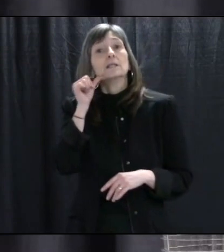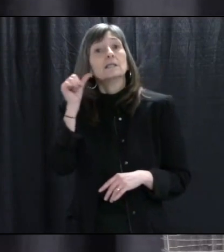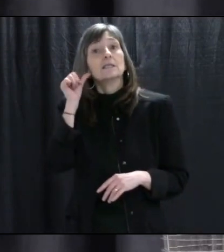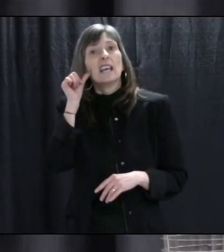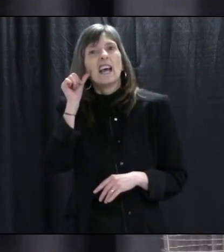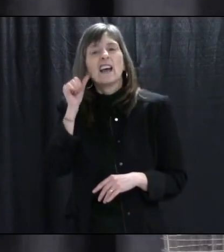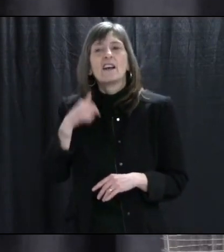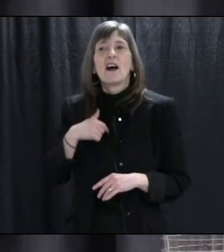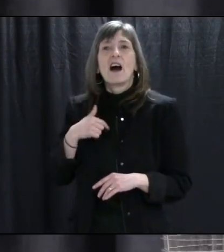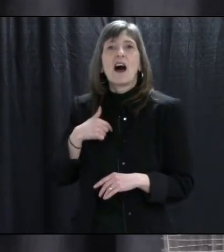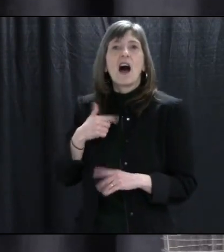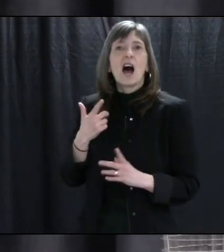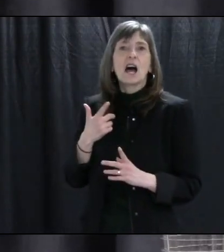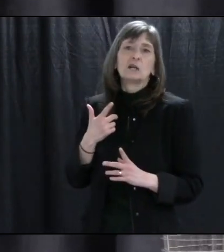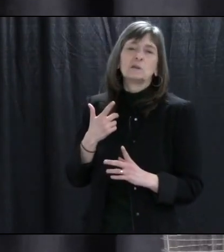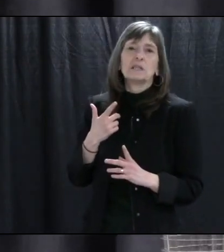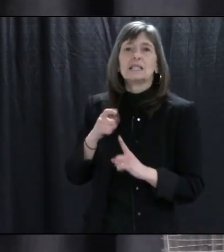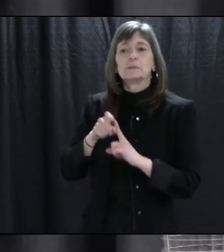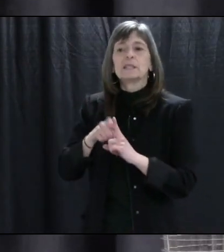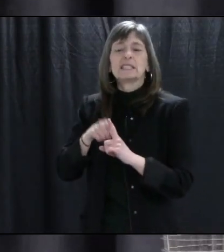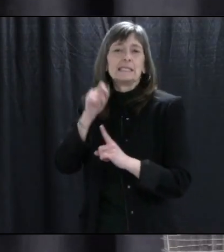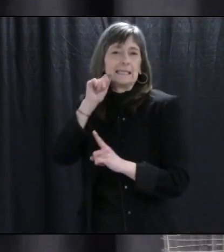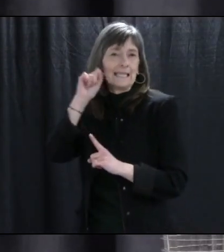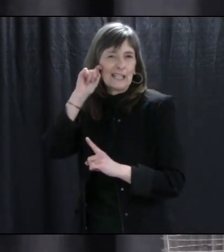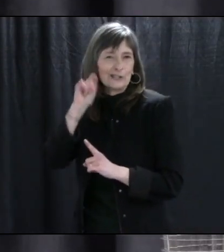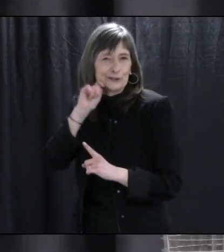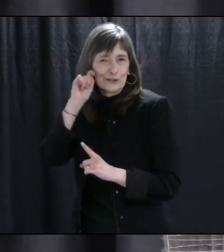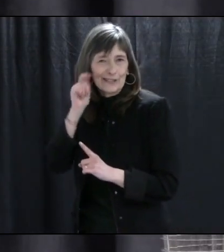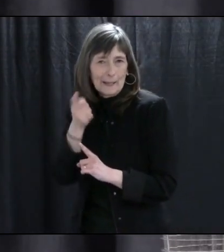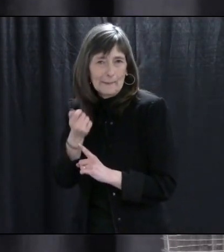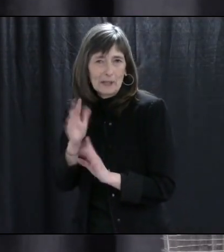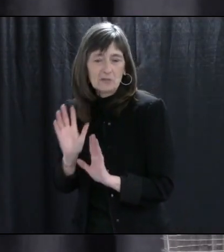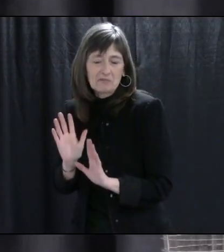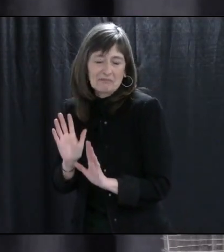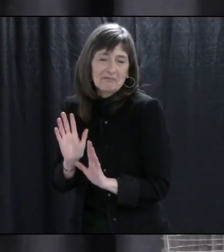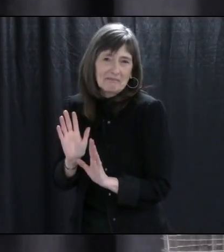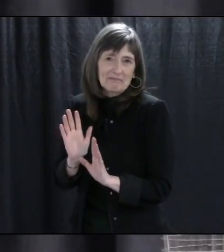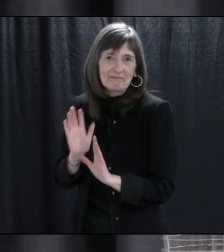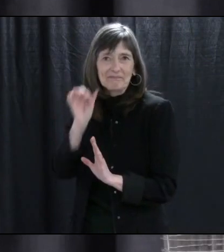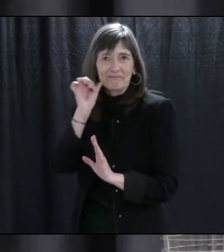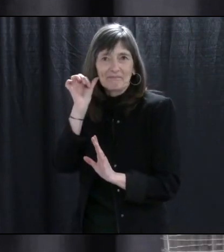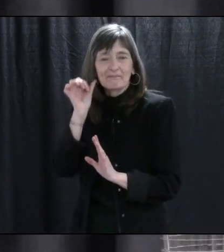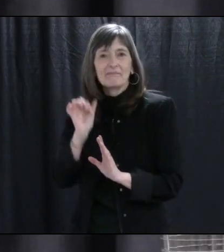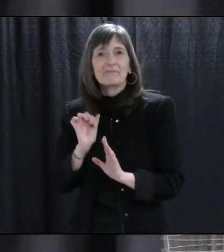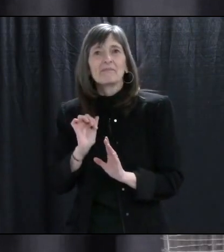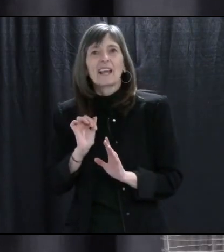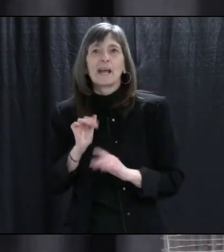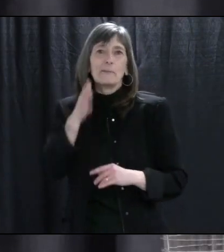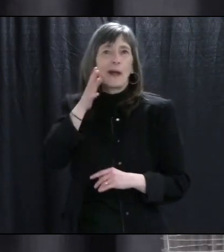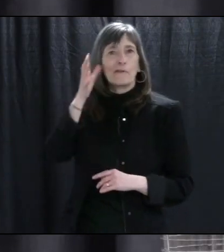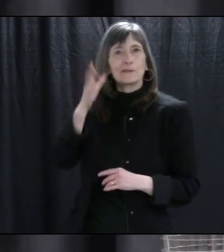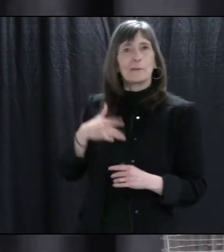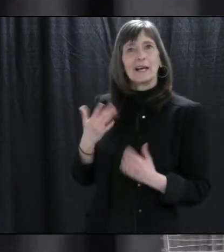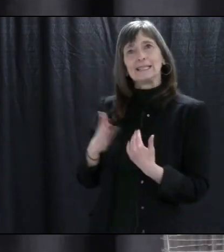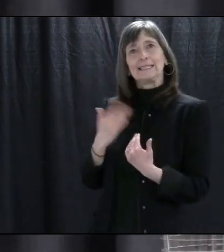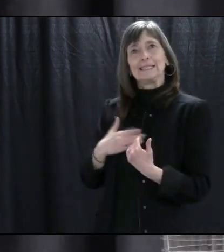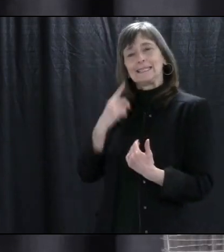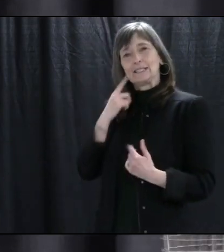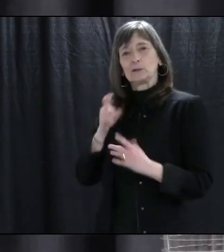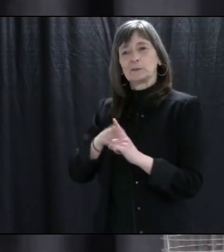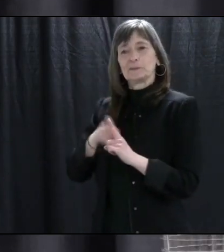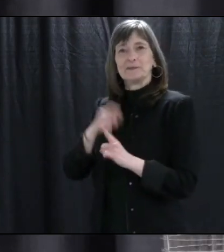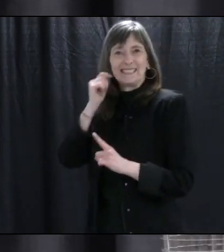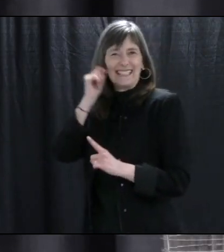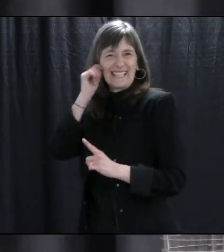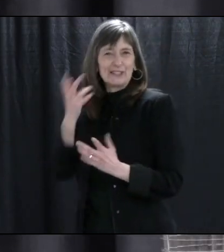picked on the teens somewhat, and it's really easy to do that. And we all have, as parents, we've all had our moments